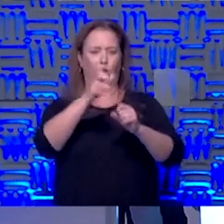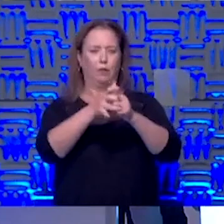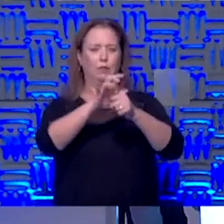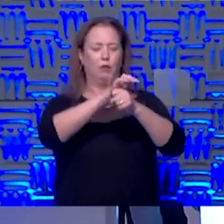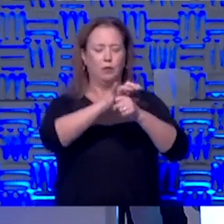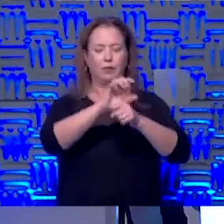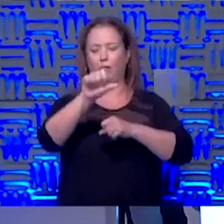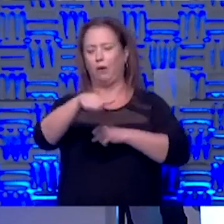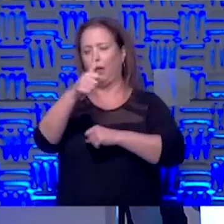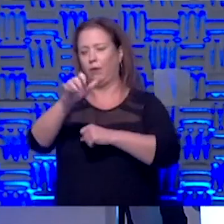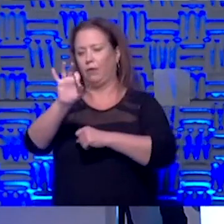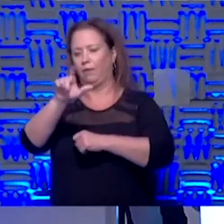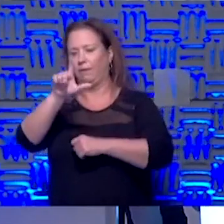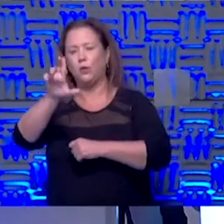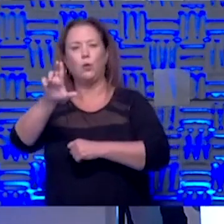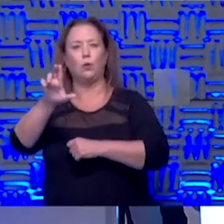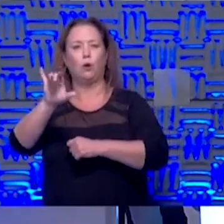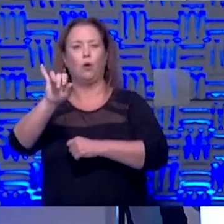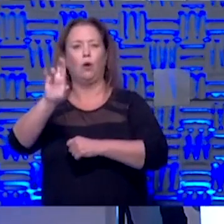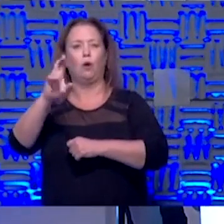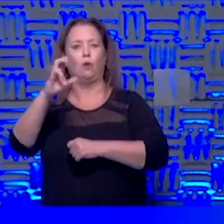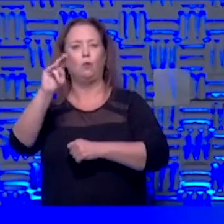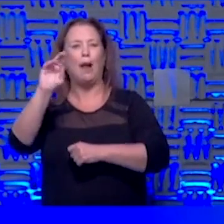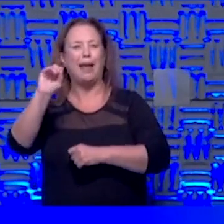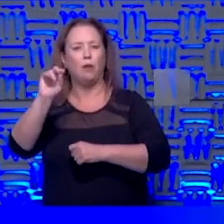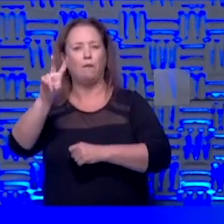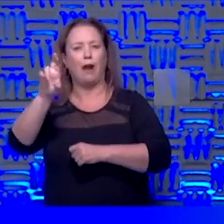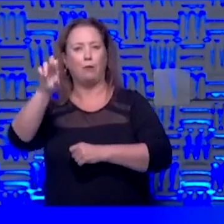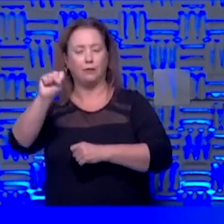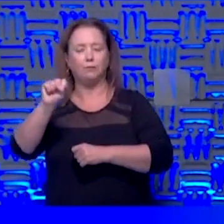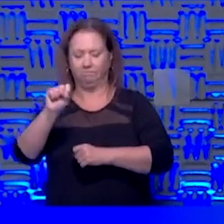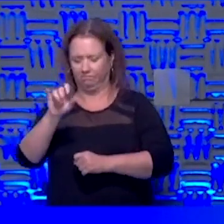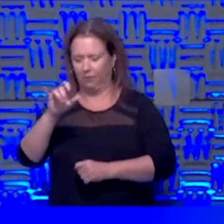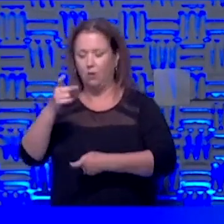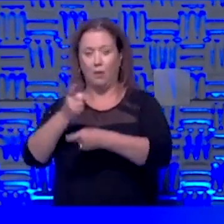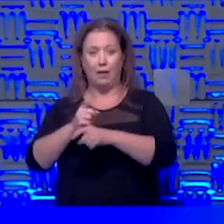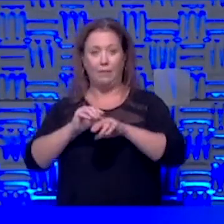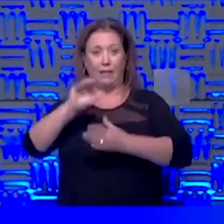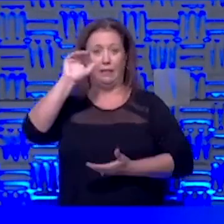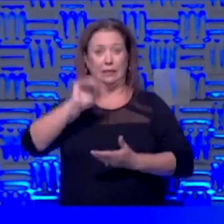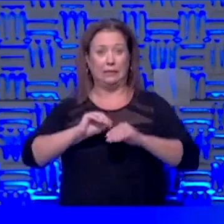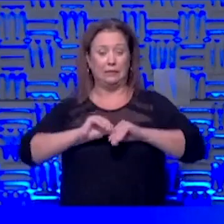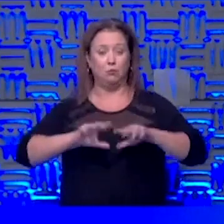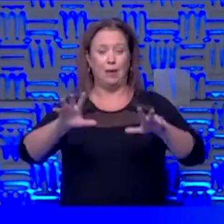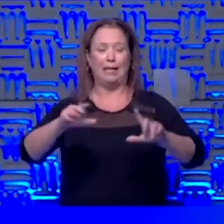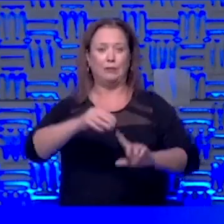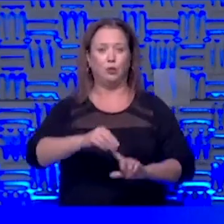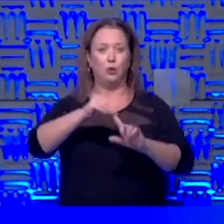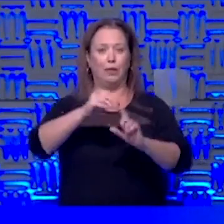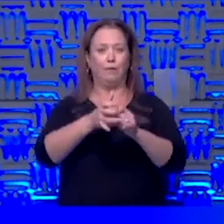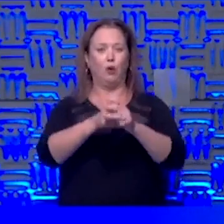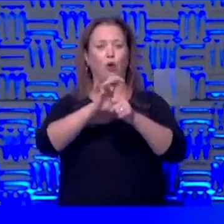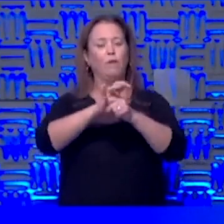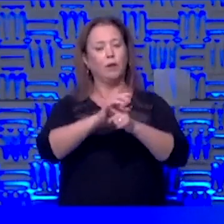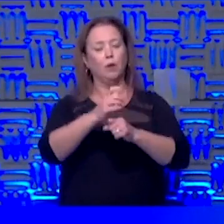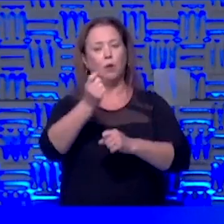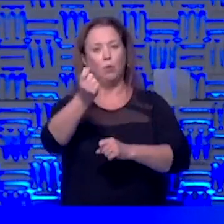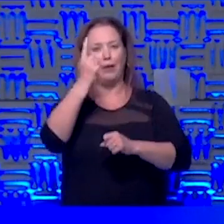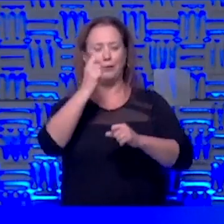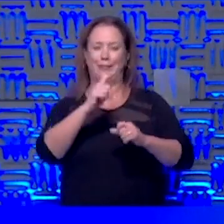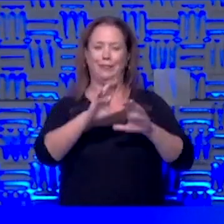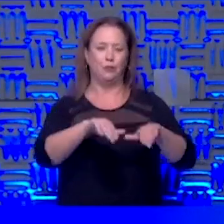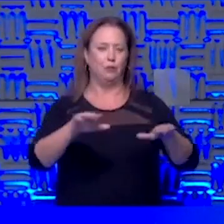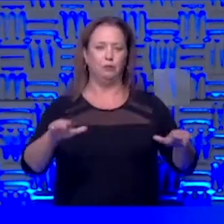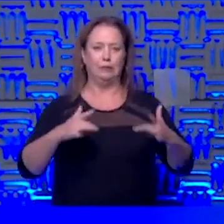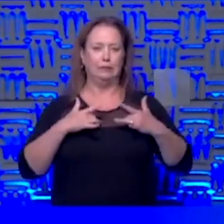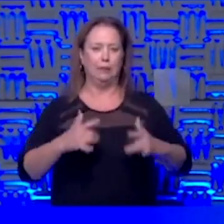other rhinovirus, all the viruses. and that was our point is, if they spread it less, that's actually unique to this virus because we understand that children spread viruses